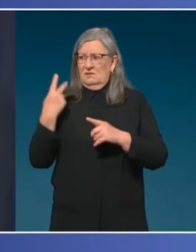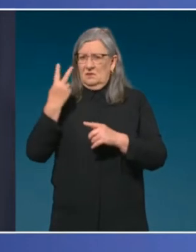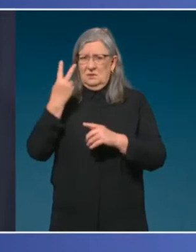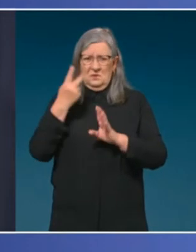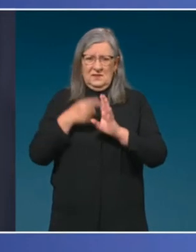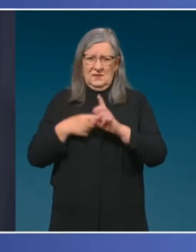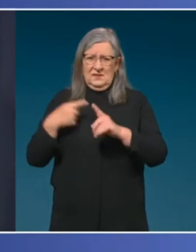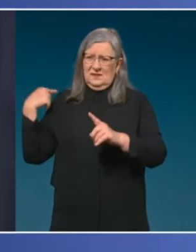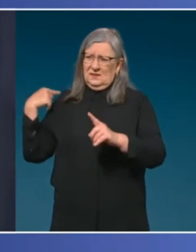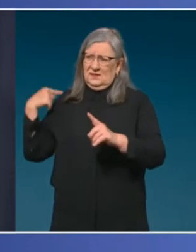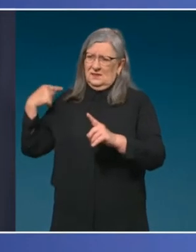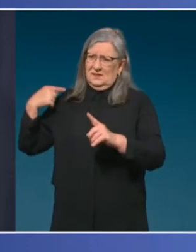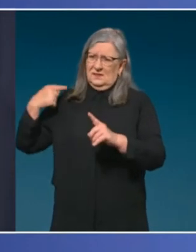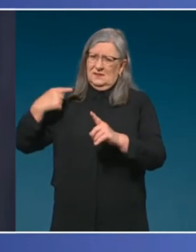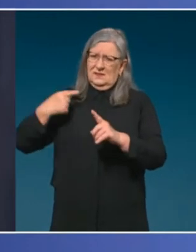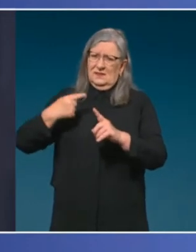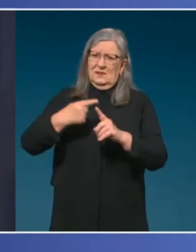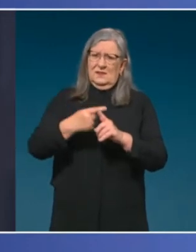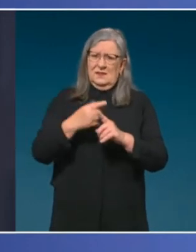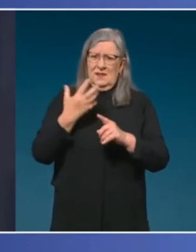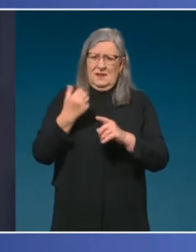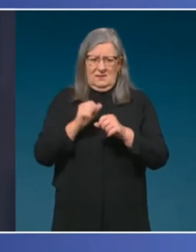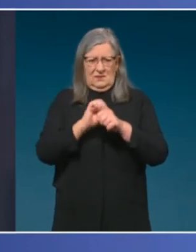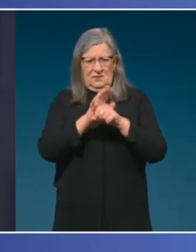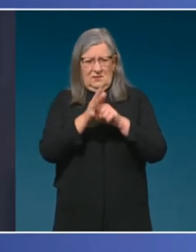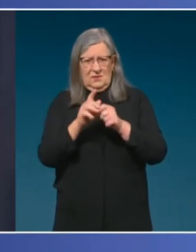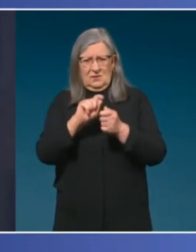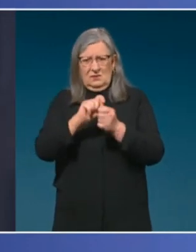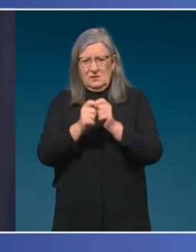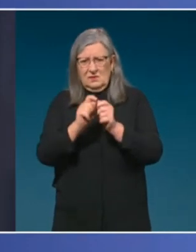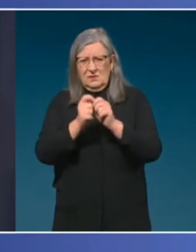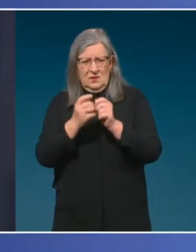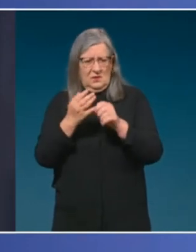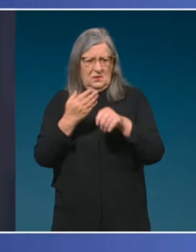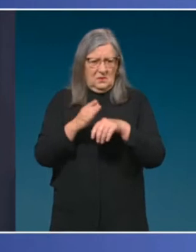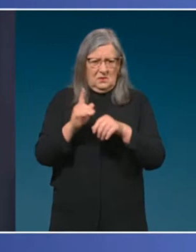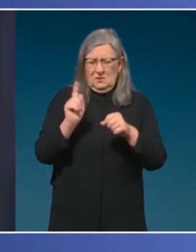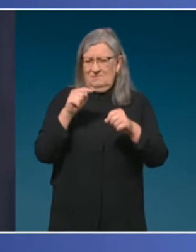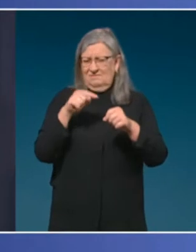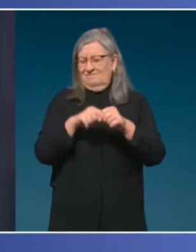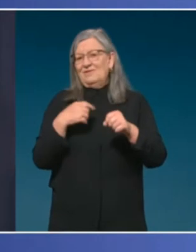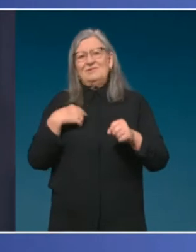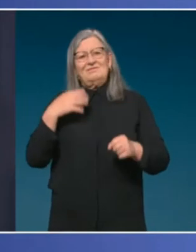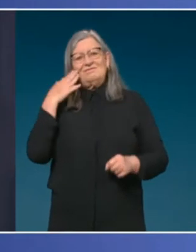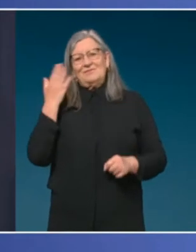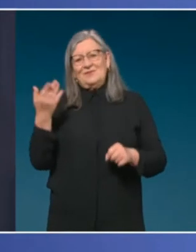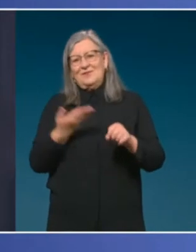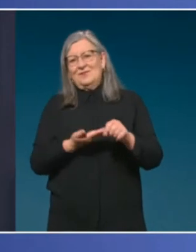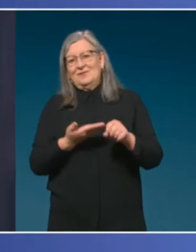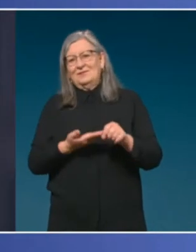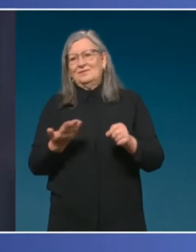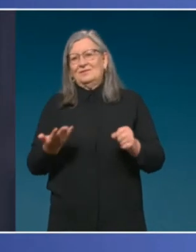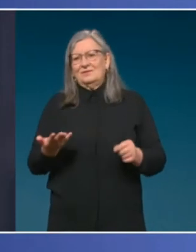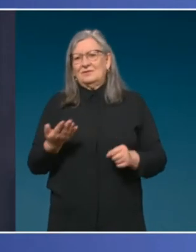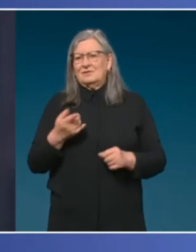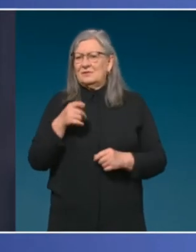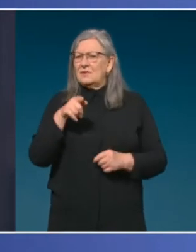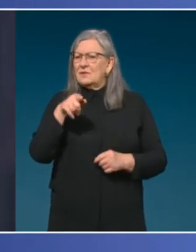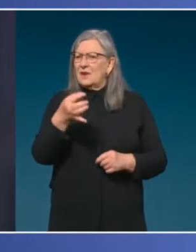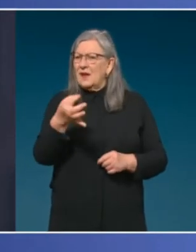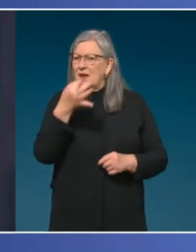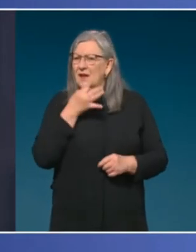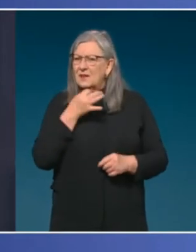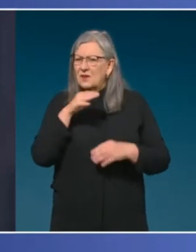terms of the severity, I did explain this a few times over the last couple of days. South Africa is very different